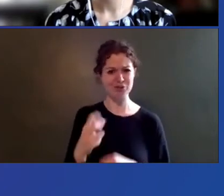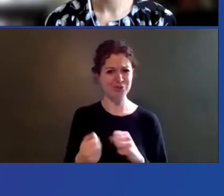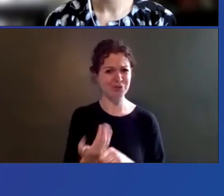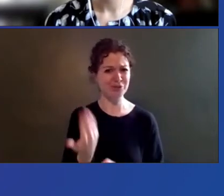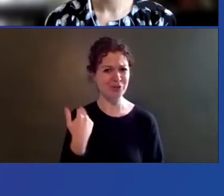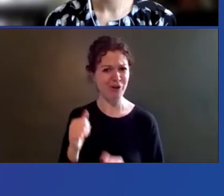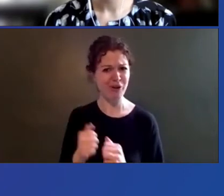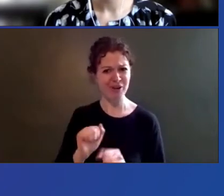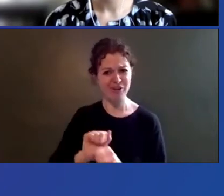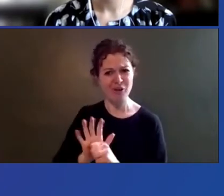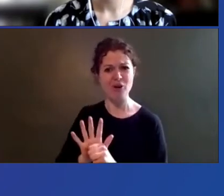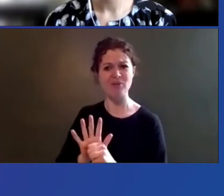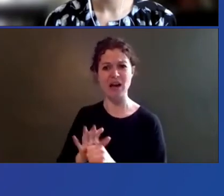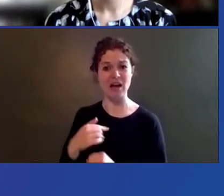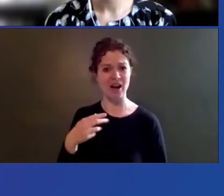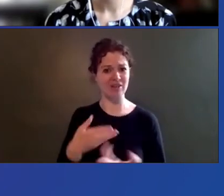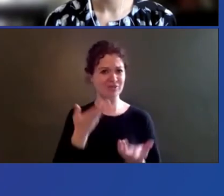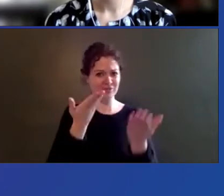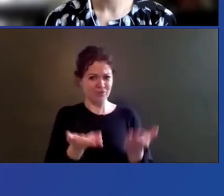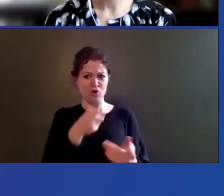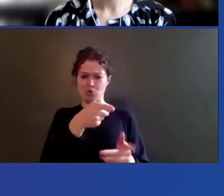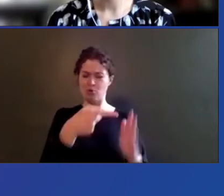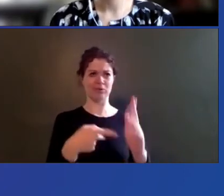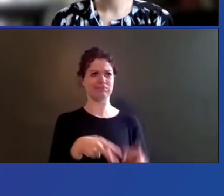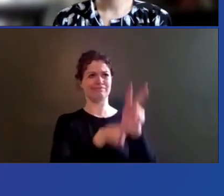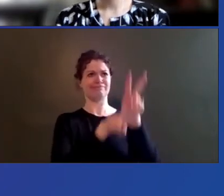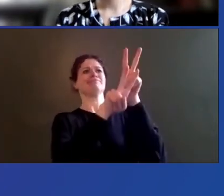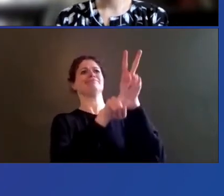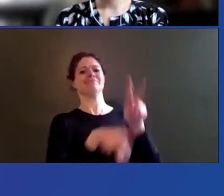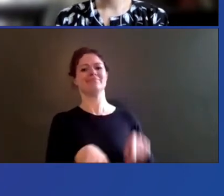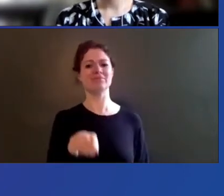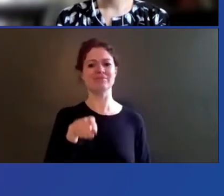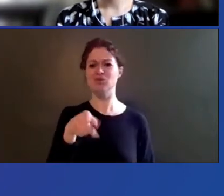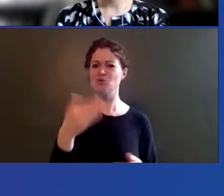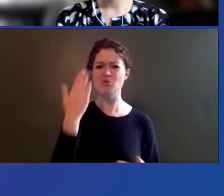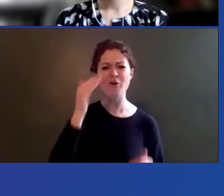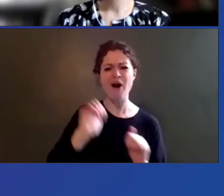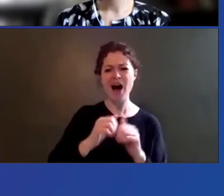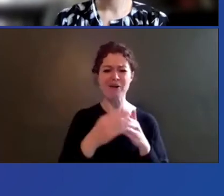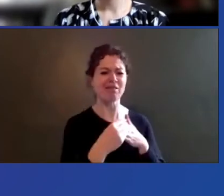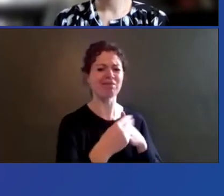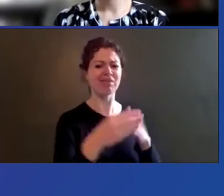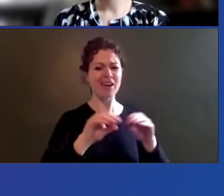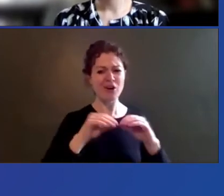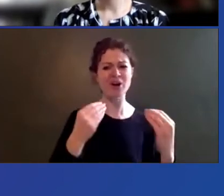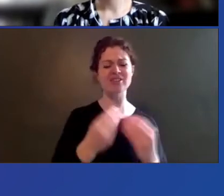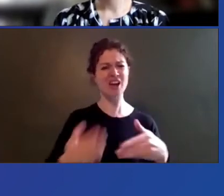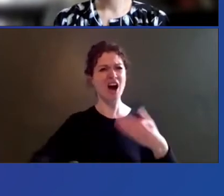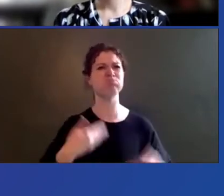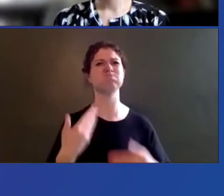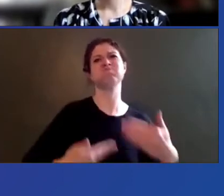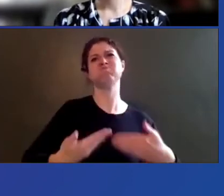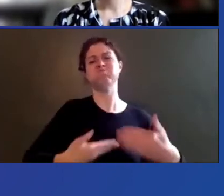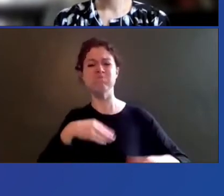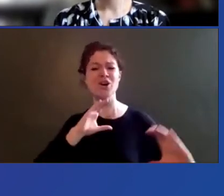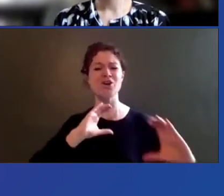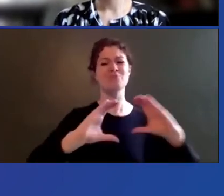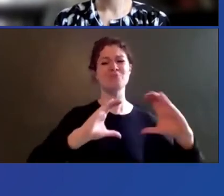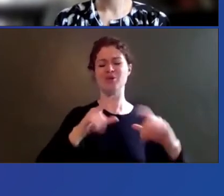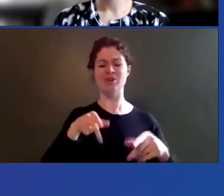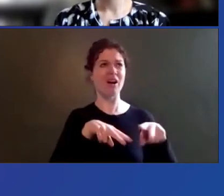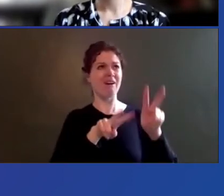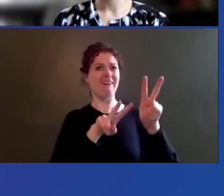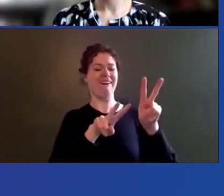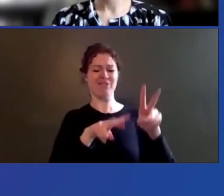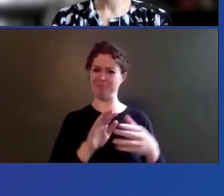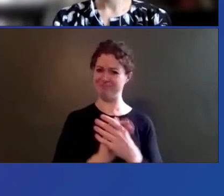look at you like, oh, that's my idol. Kim knows how to lead the organization and get the things out there and communicate well. So